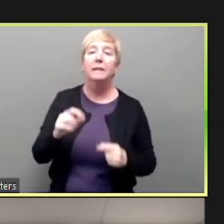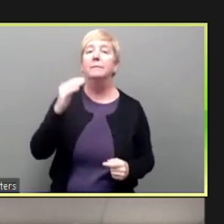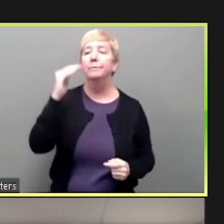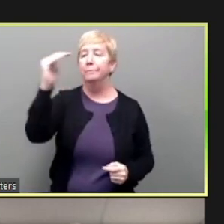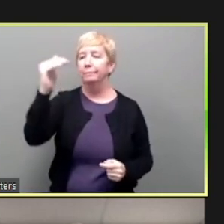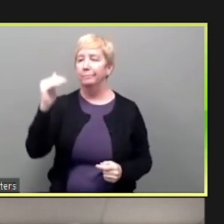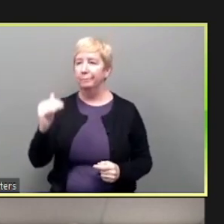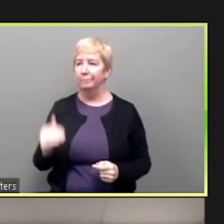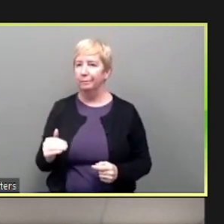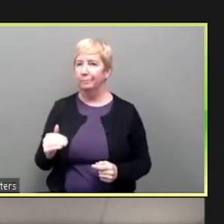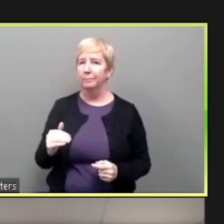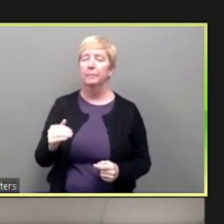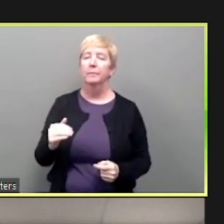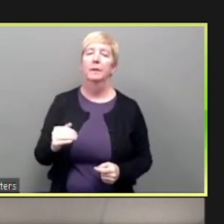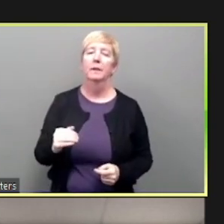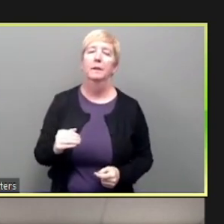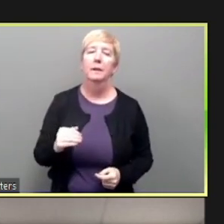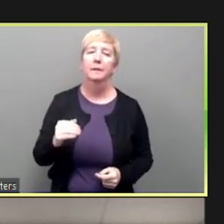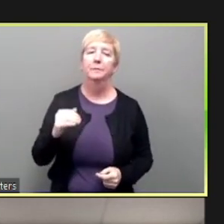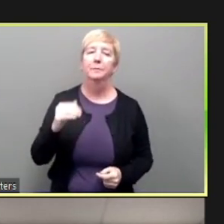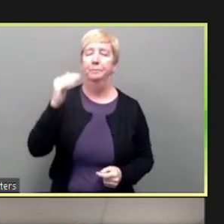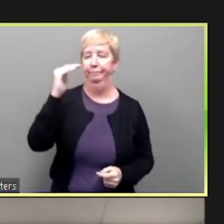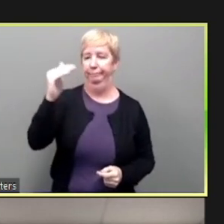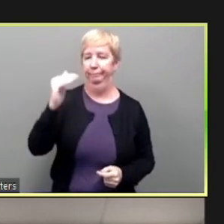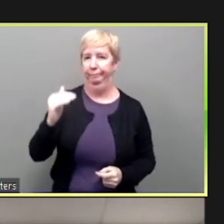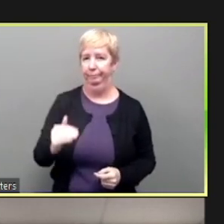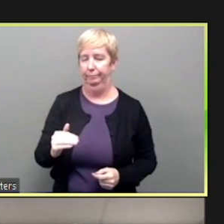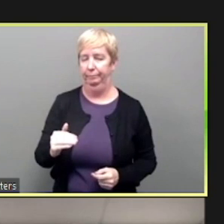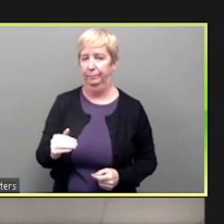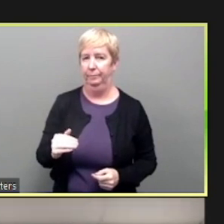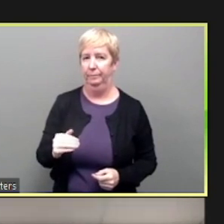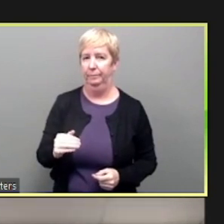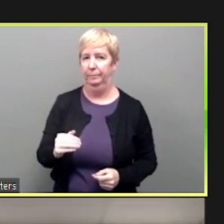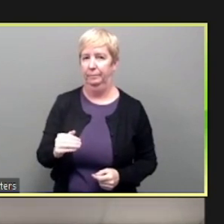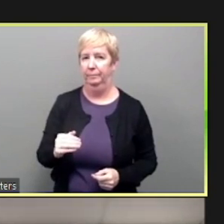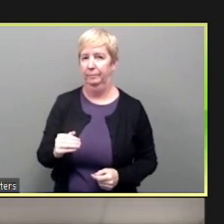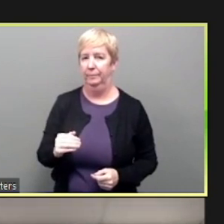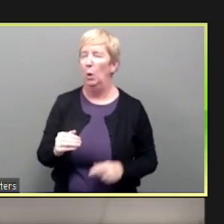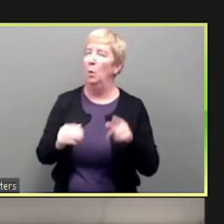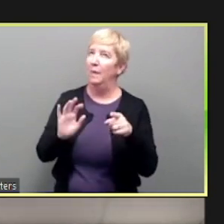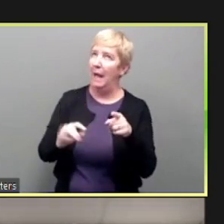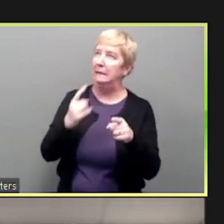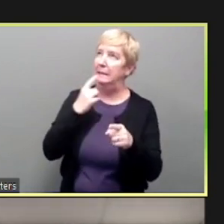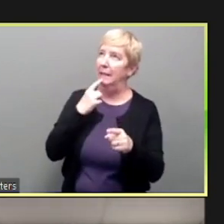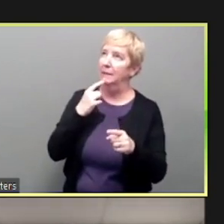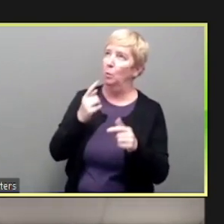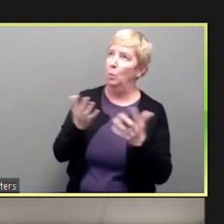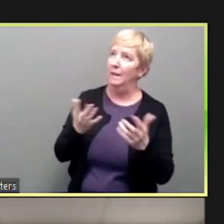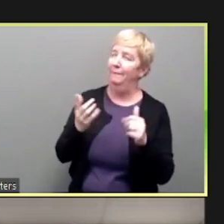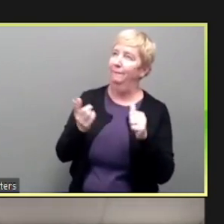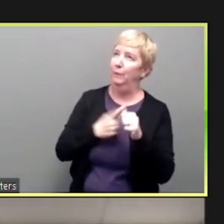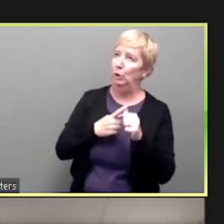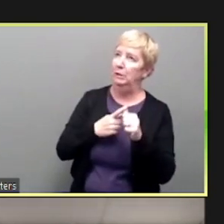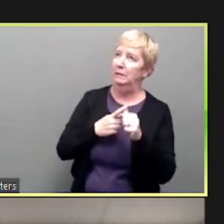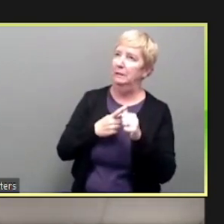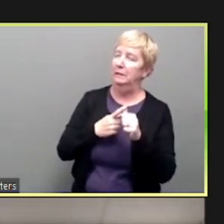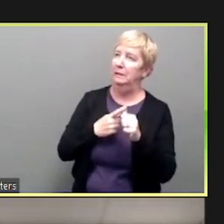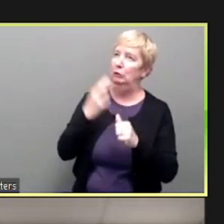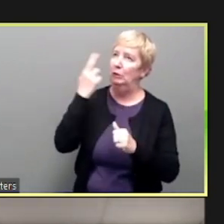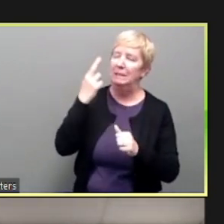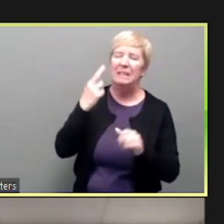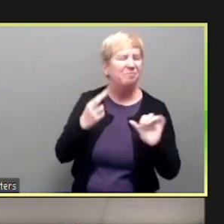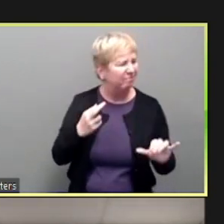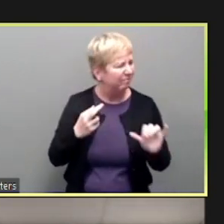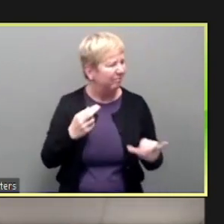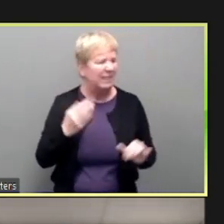here are actually, these are listed as the first cause. And you know what? I'm not